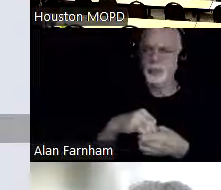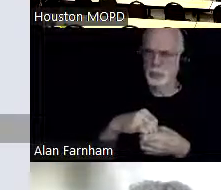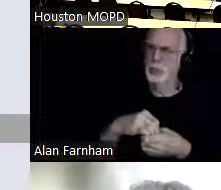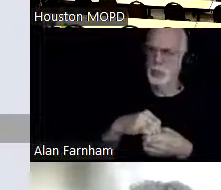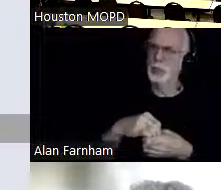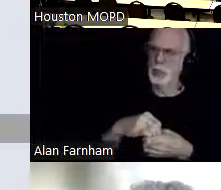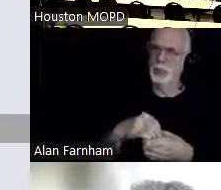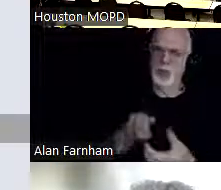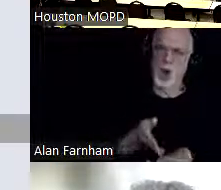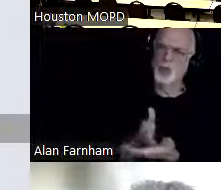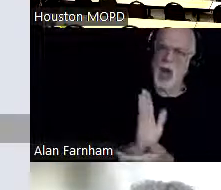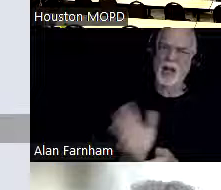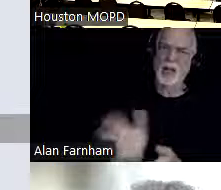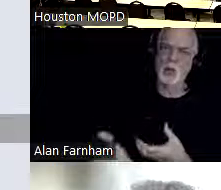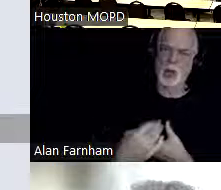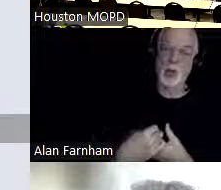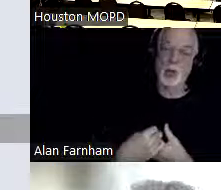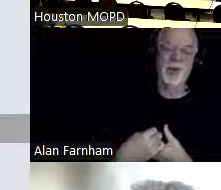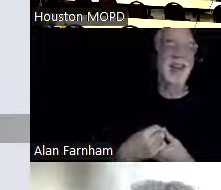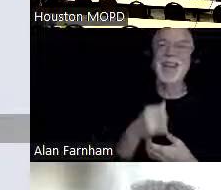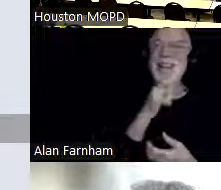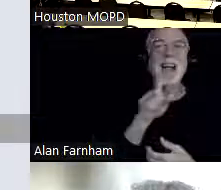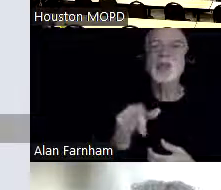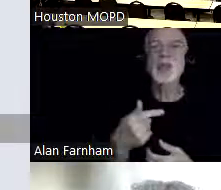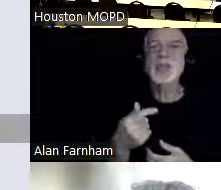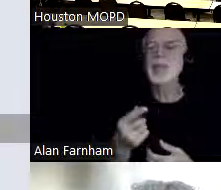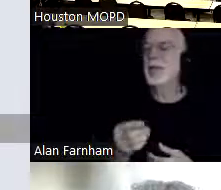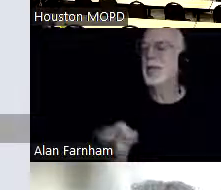that goes beyond an opportunity.